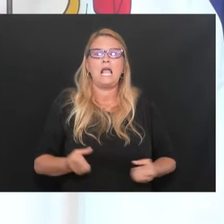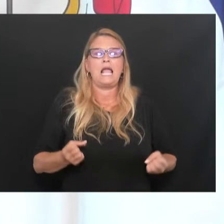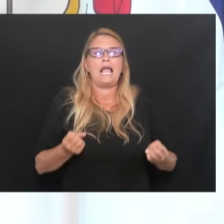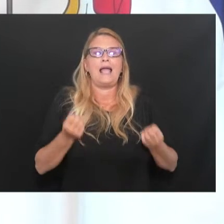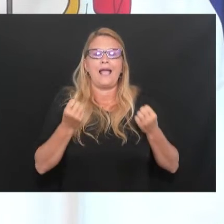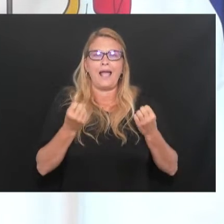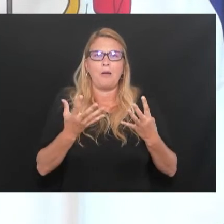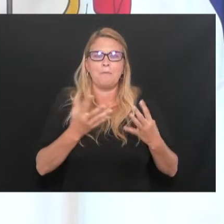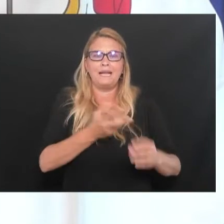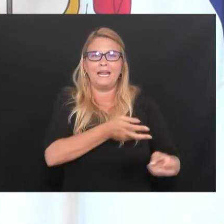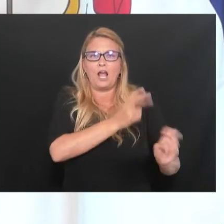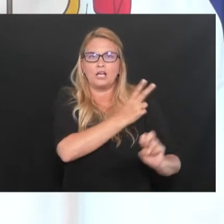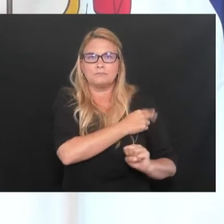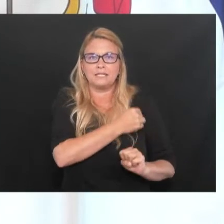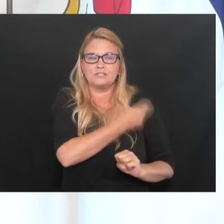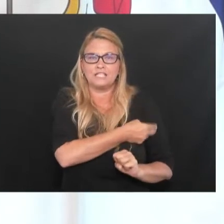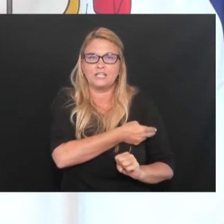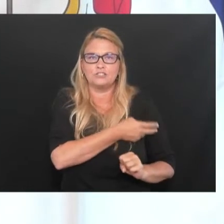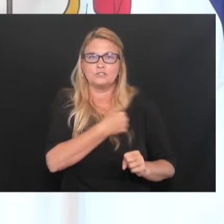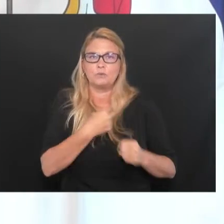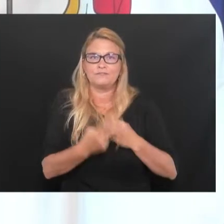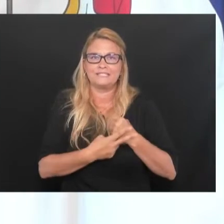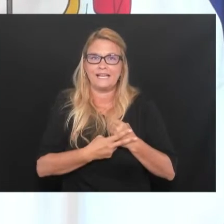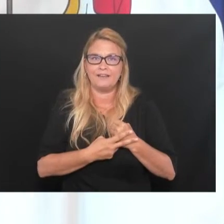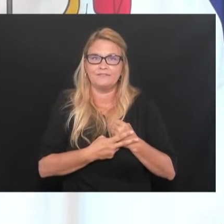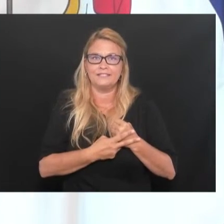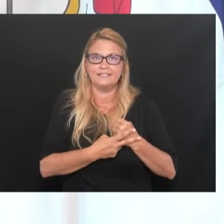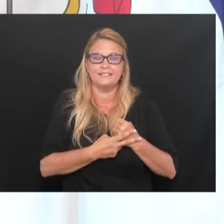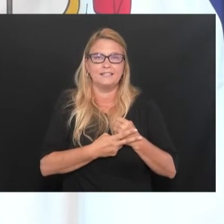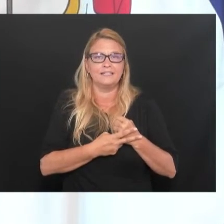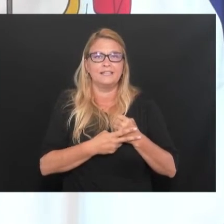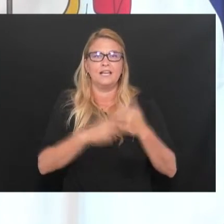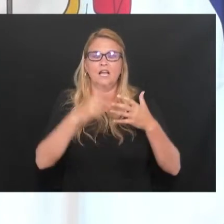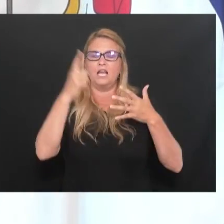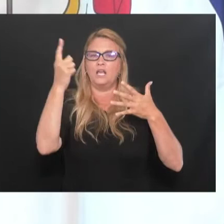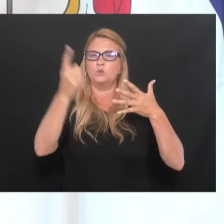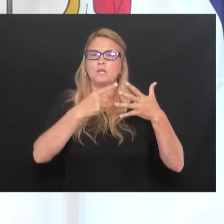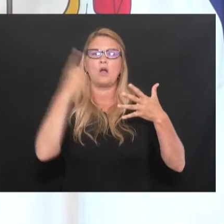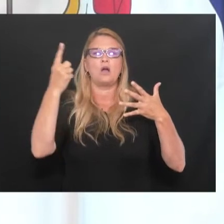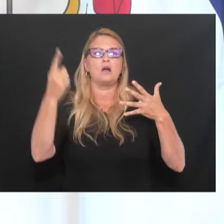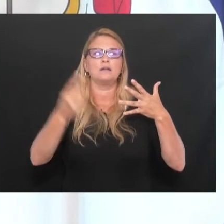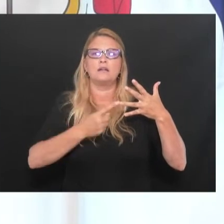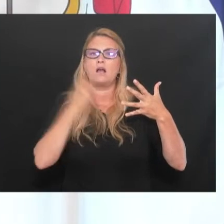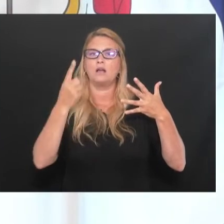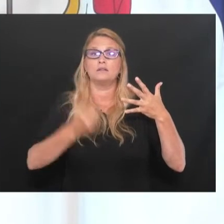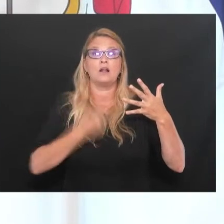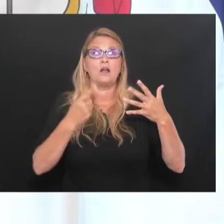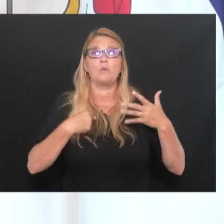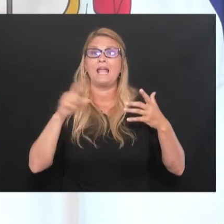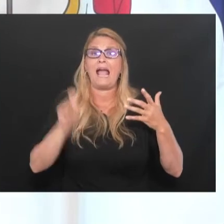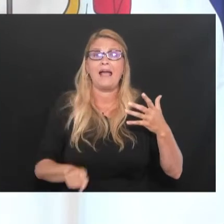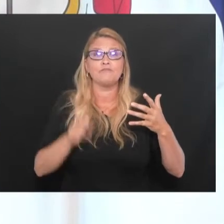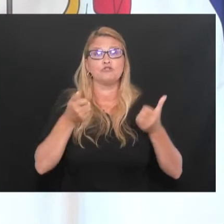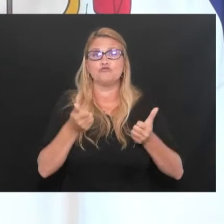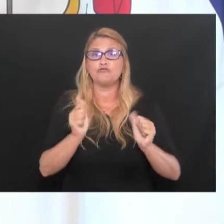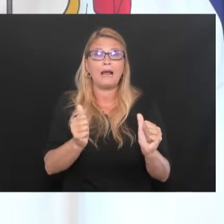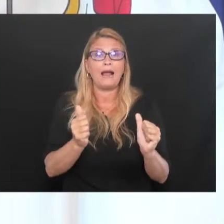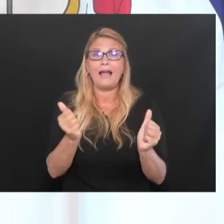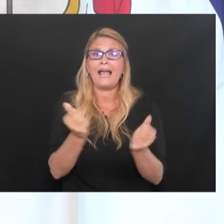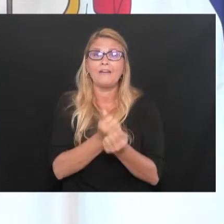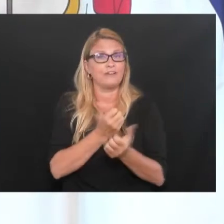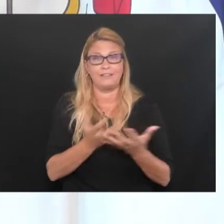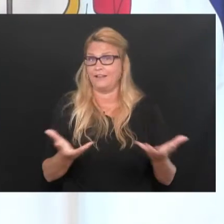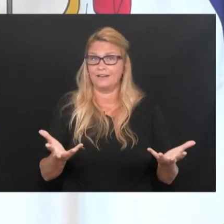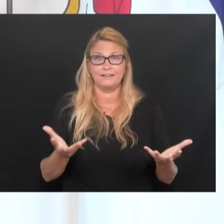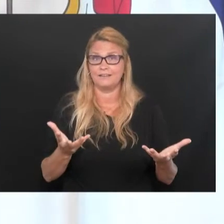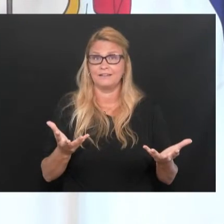have we saved? And so it just goes on and on. We got to try. We got to try anything and